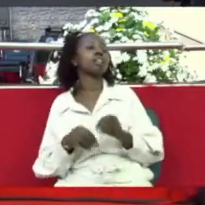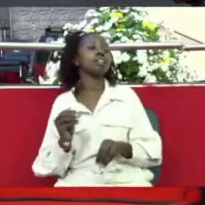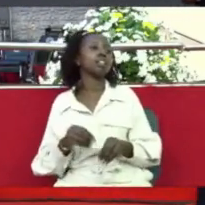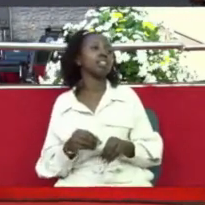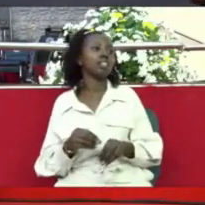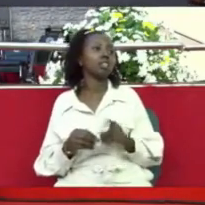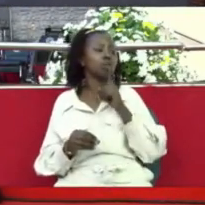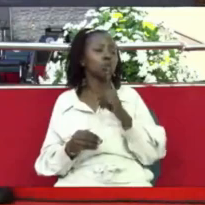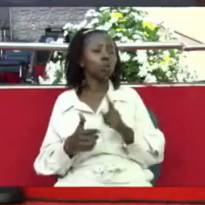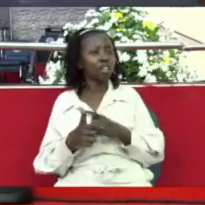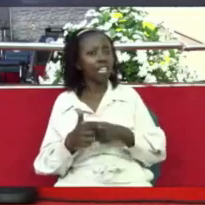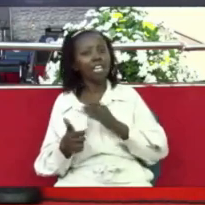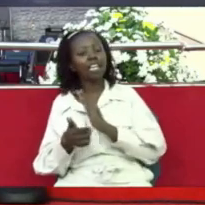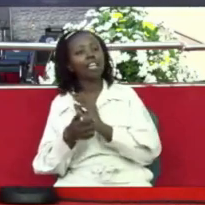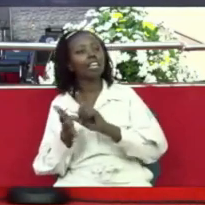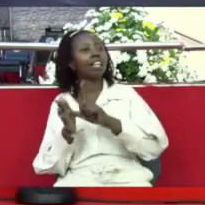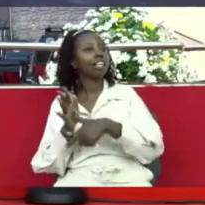what was most important to him.